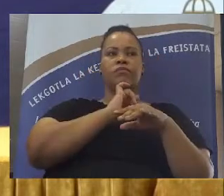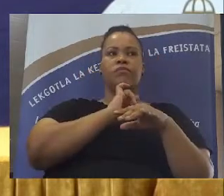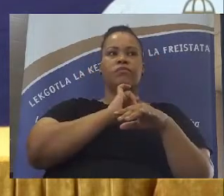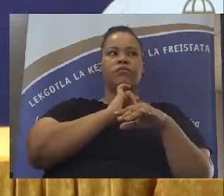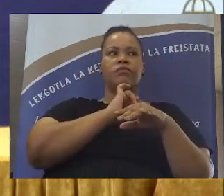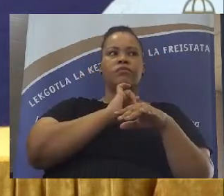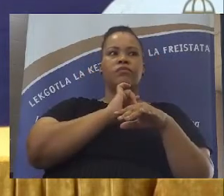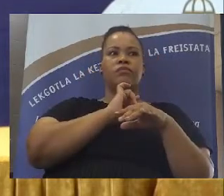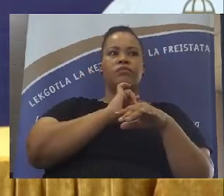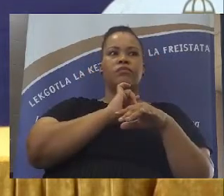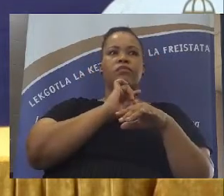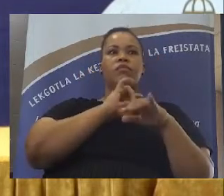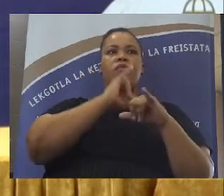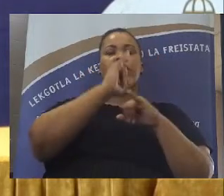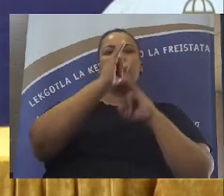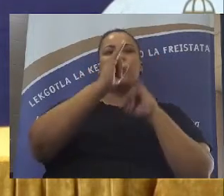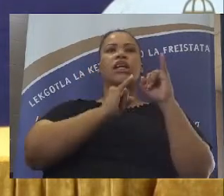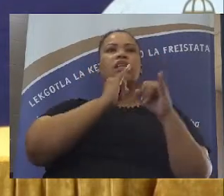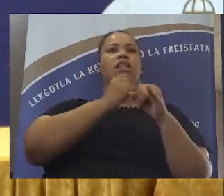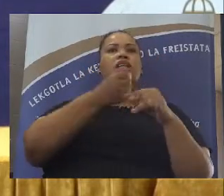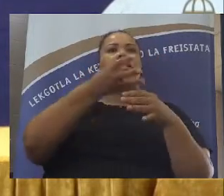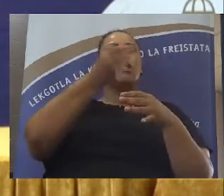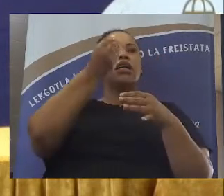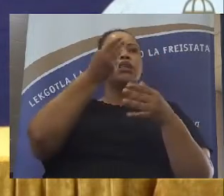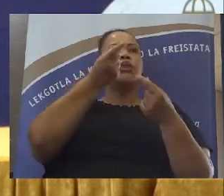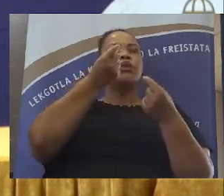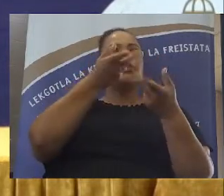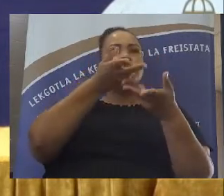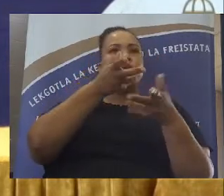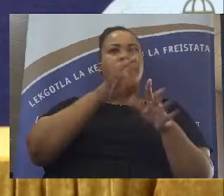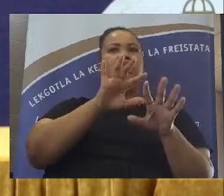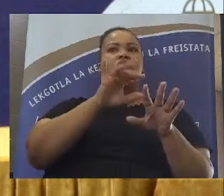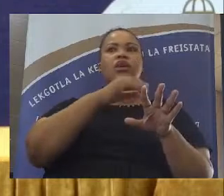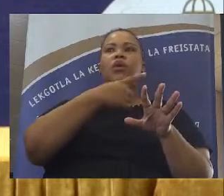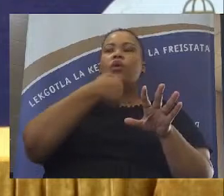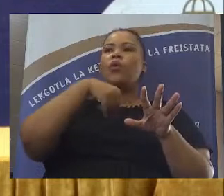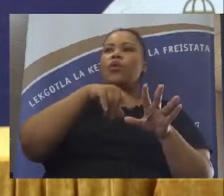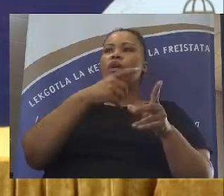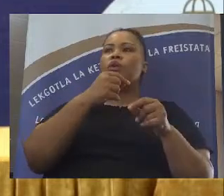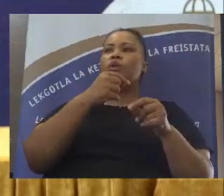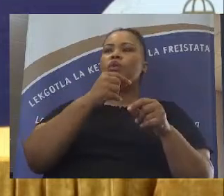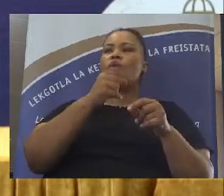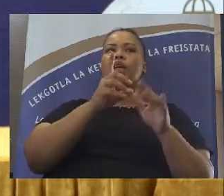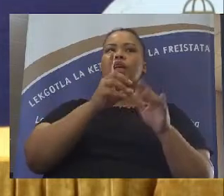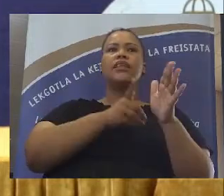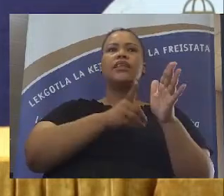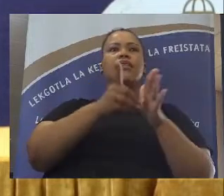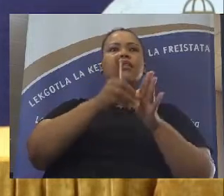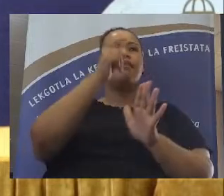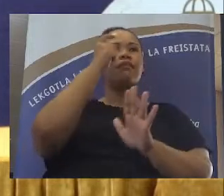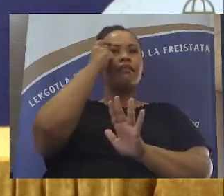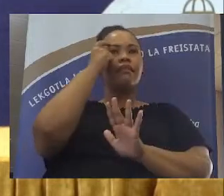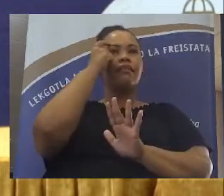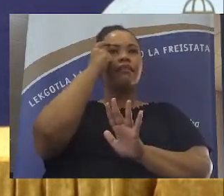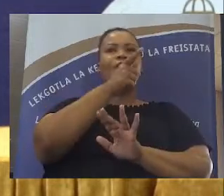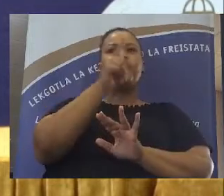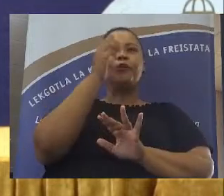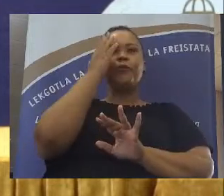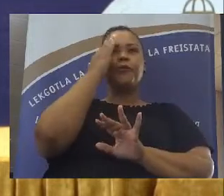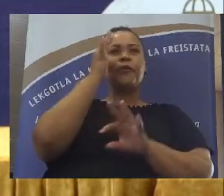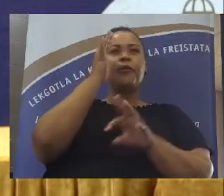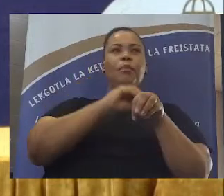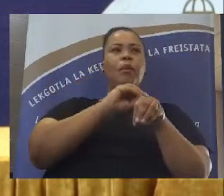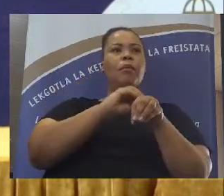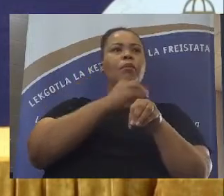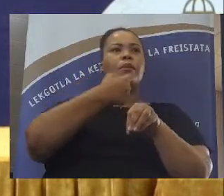we also done international studies, and we followed what they call a design thinking. We all know the problem that we